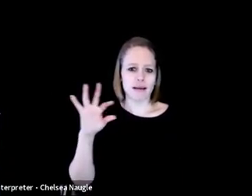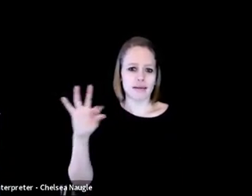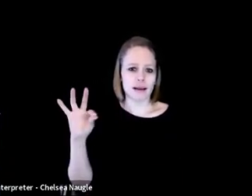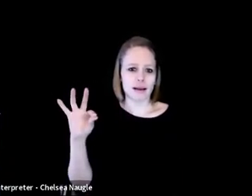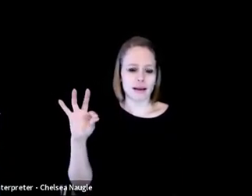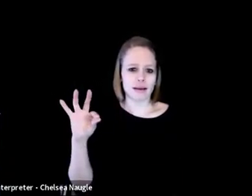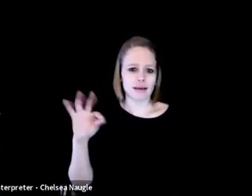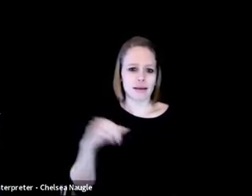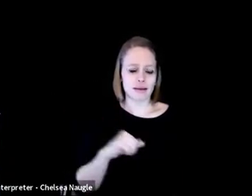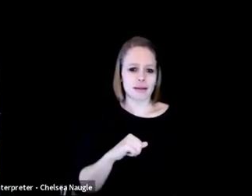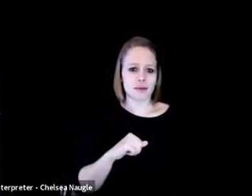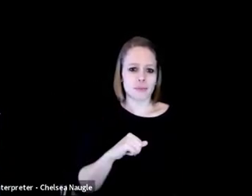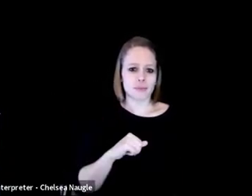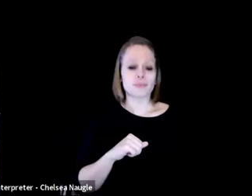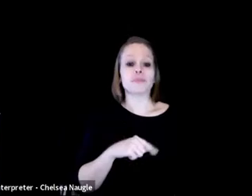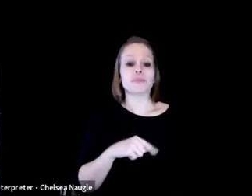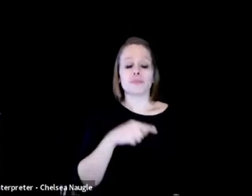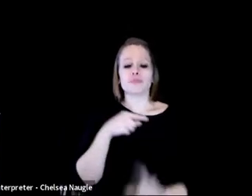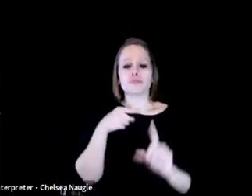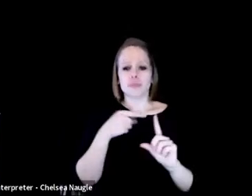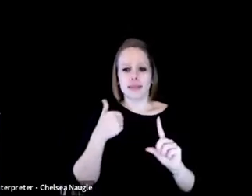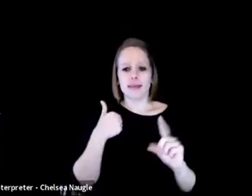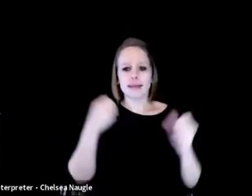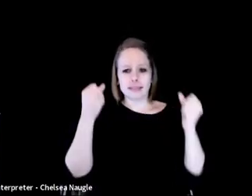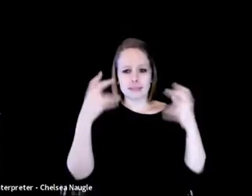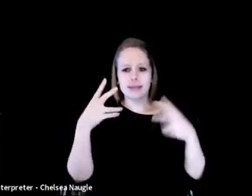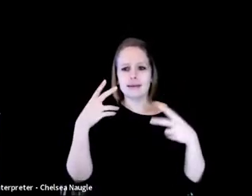Nine. He has many health issues.